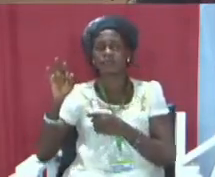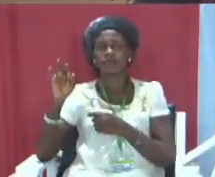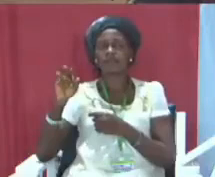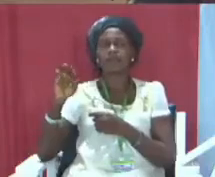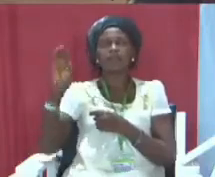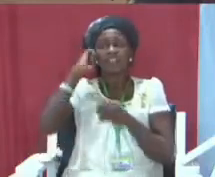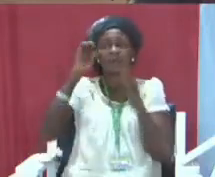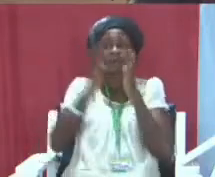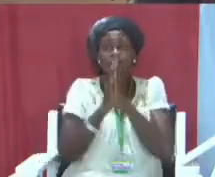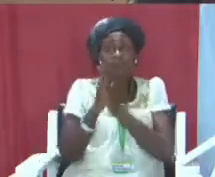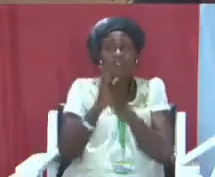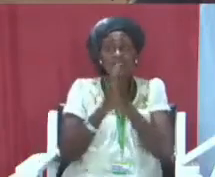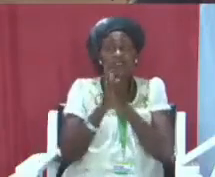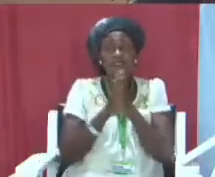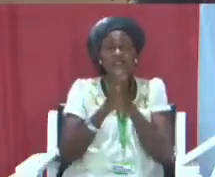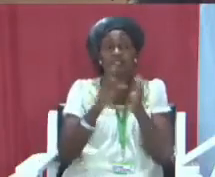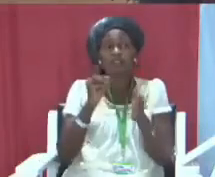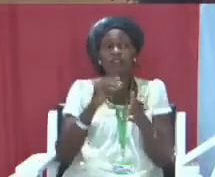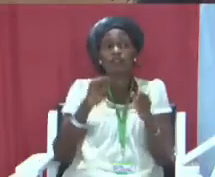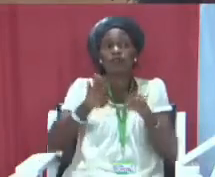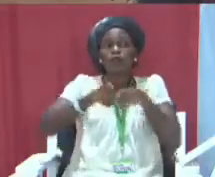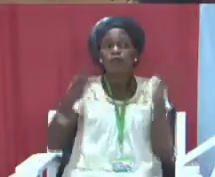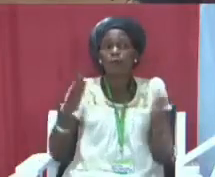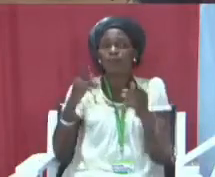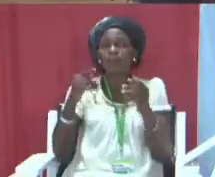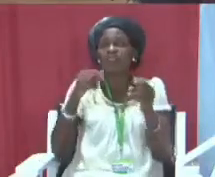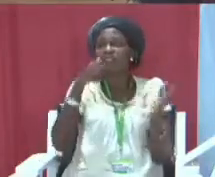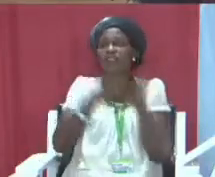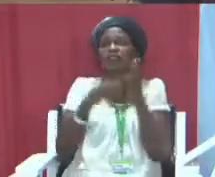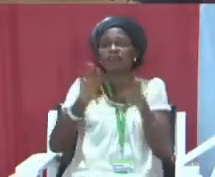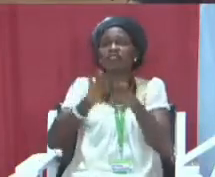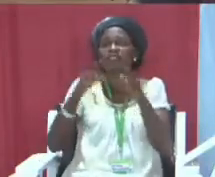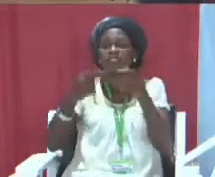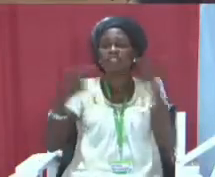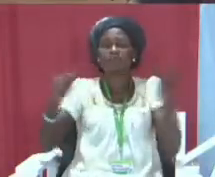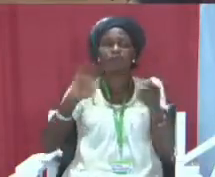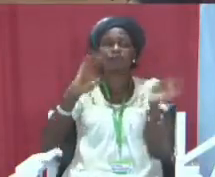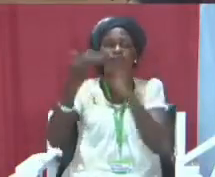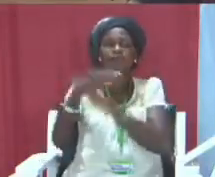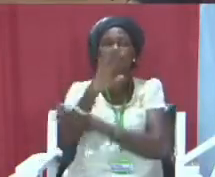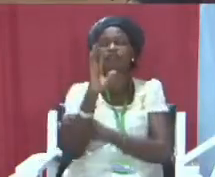he prayed, opened the letter of the enemy before God.